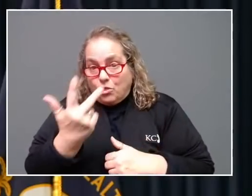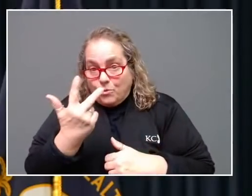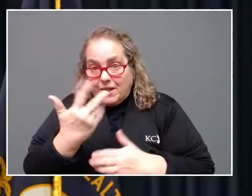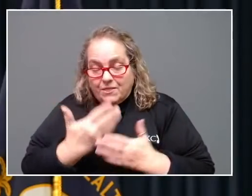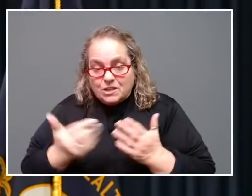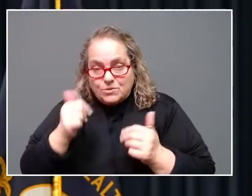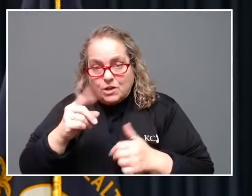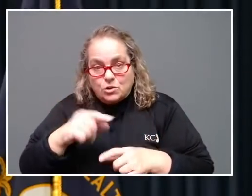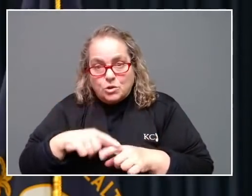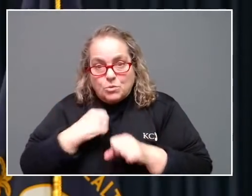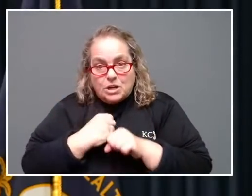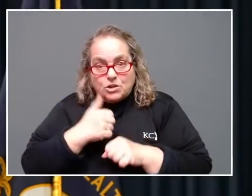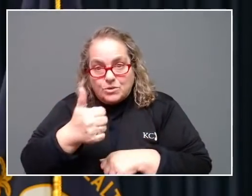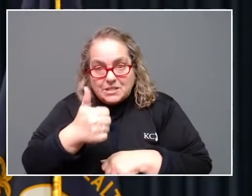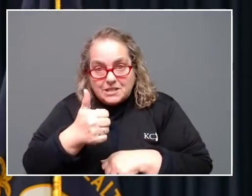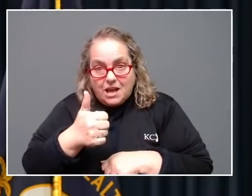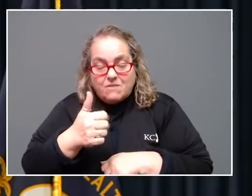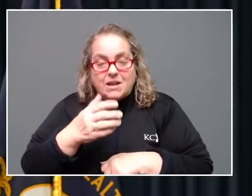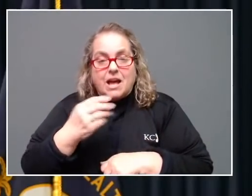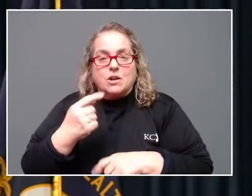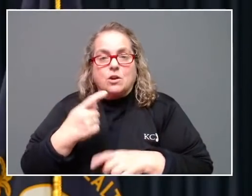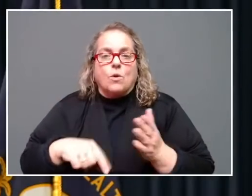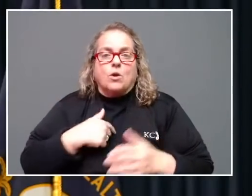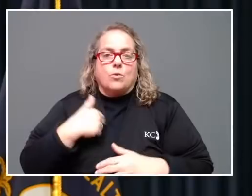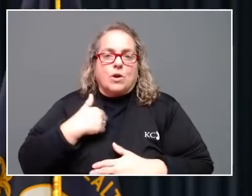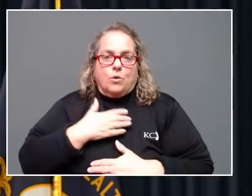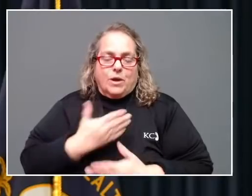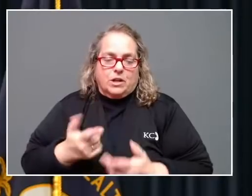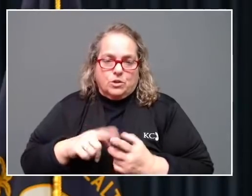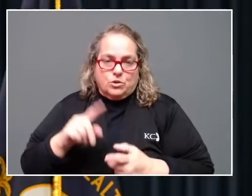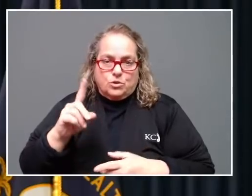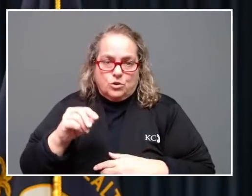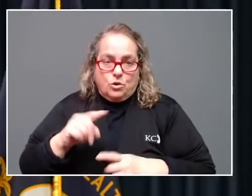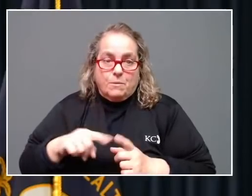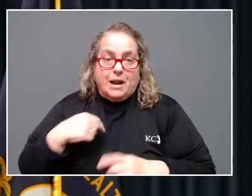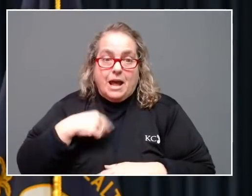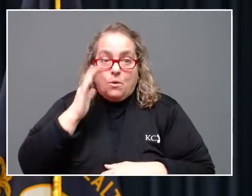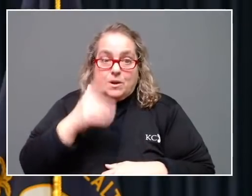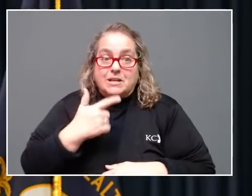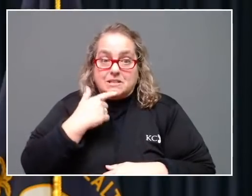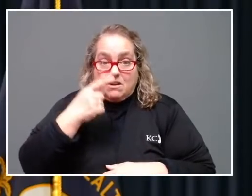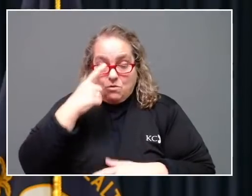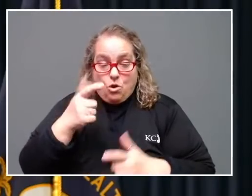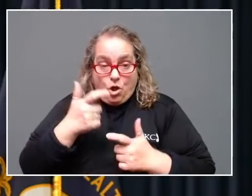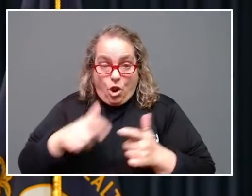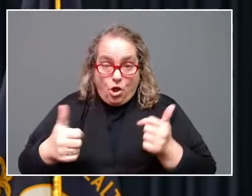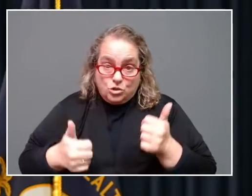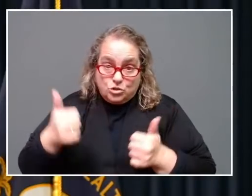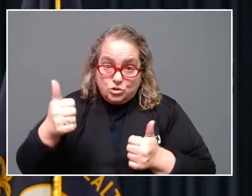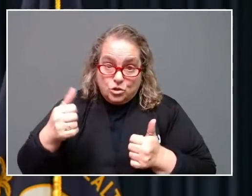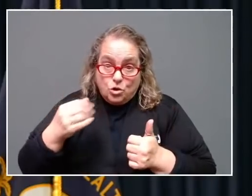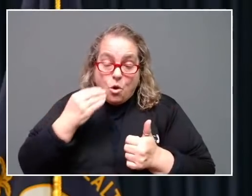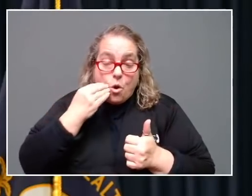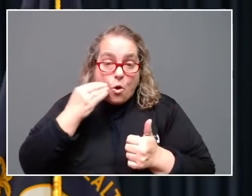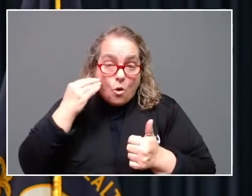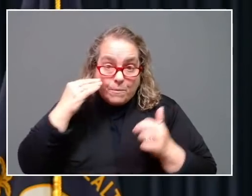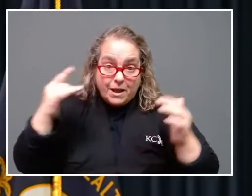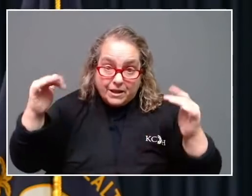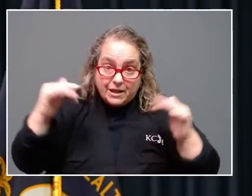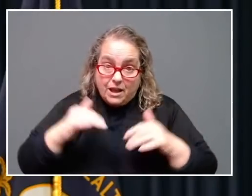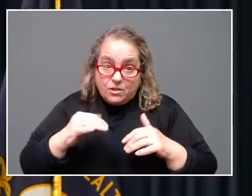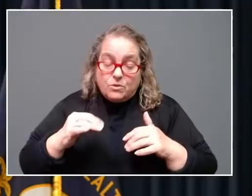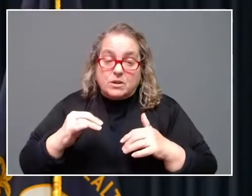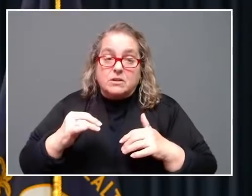and what we're willing to do? But I will say for larger home gatherings and the